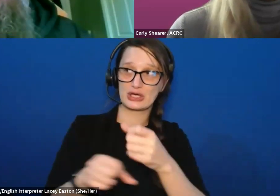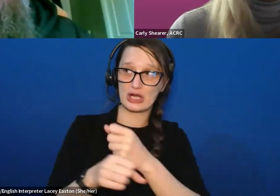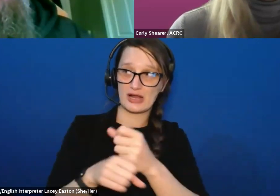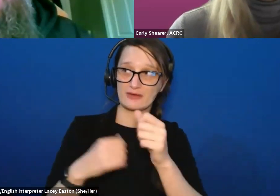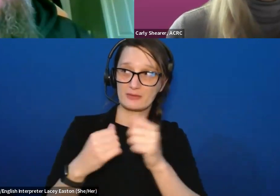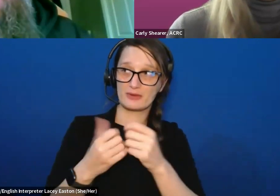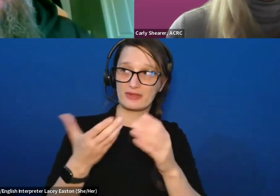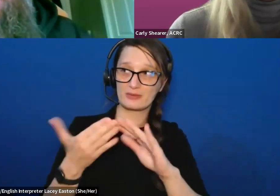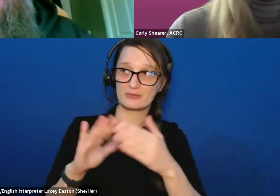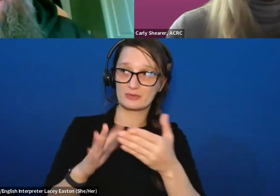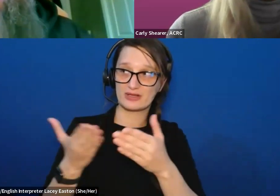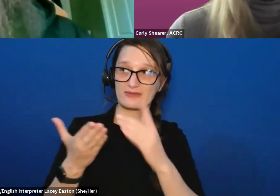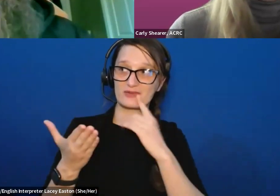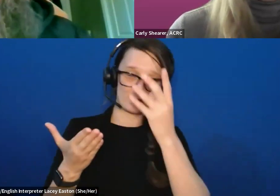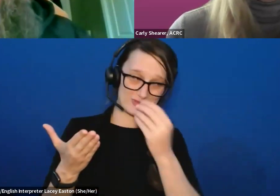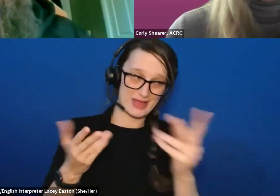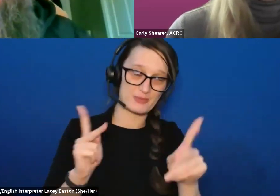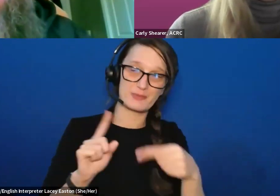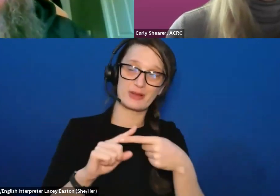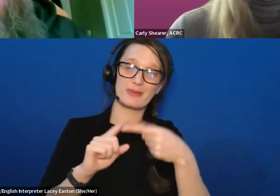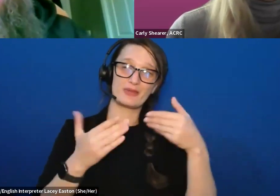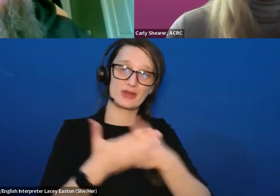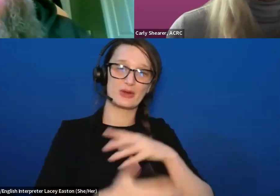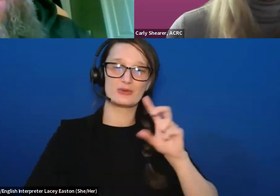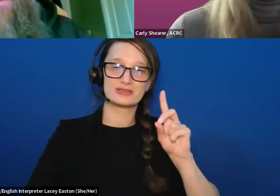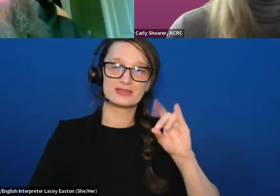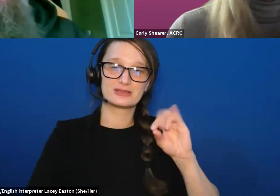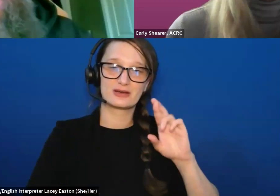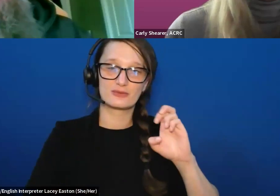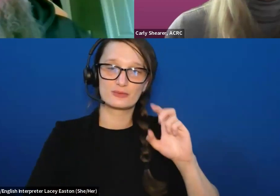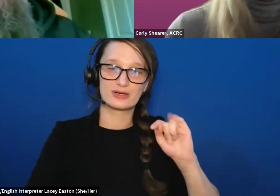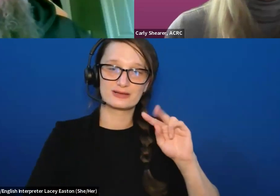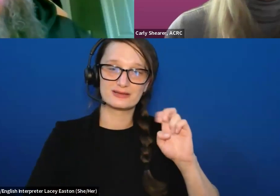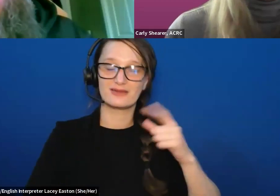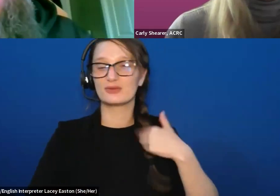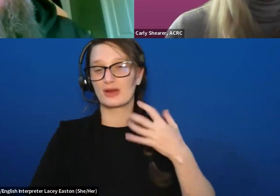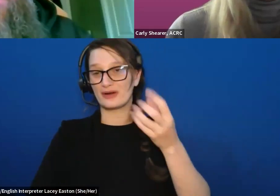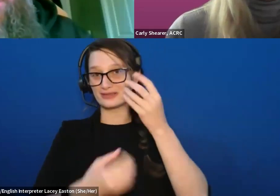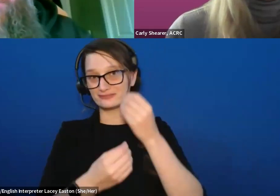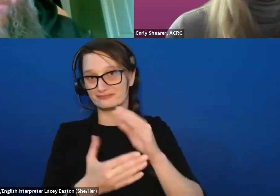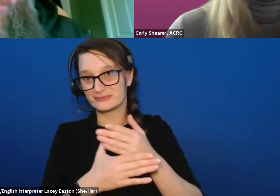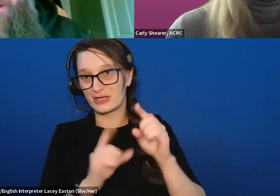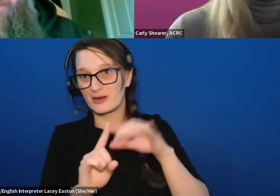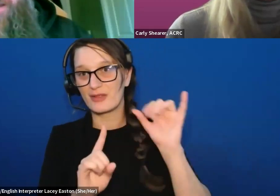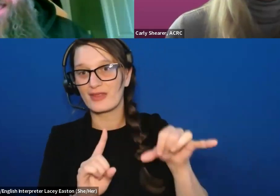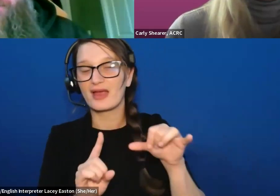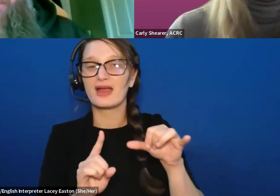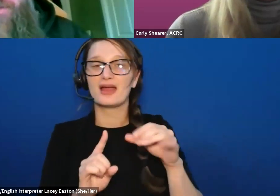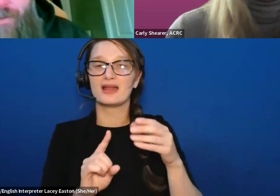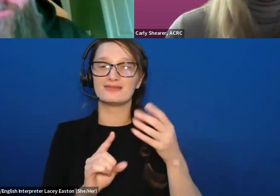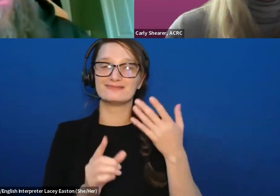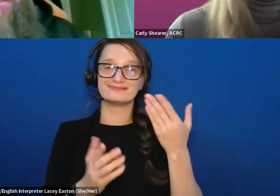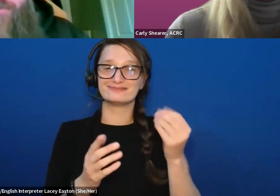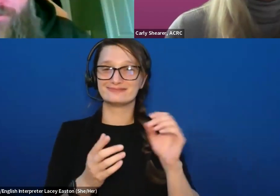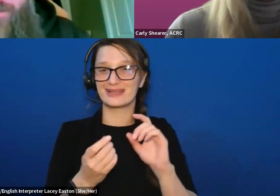So just wanted to share a little bit about that. And that's, again, a change to how things were, let's say, even just before COVID, where we didn't